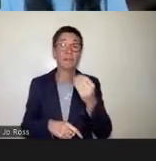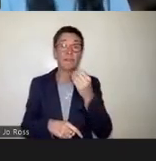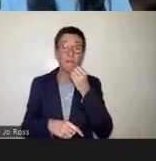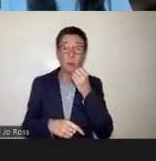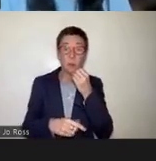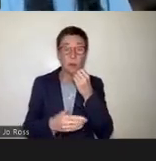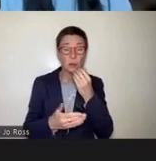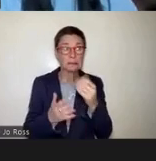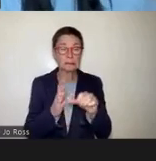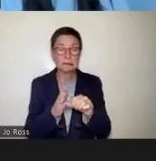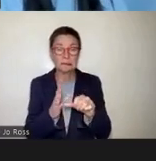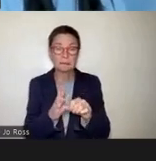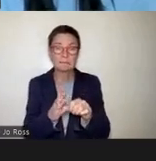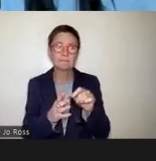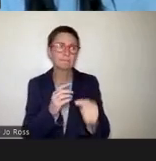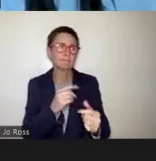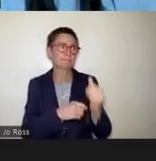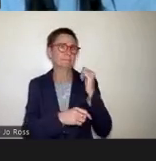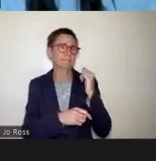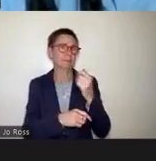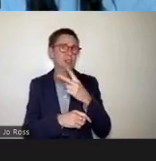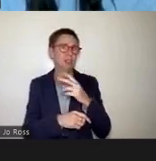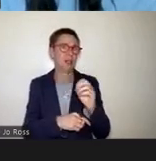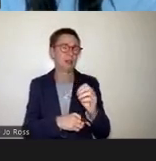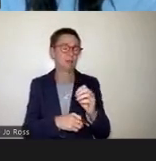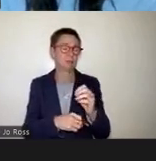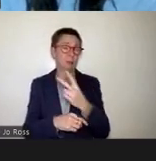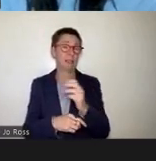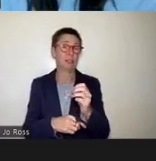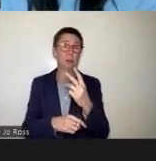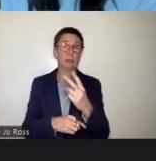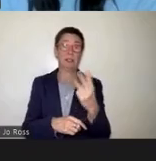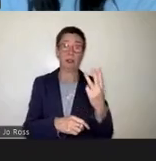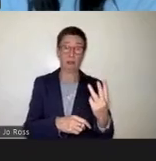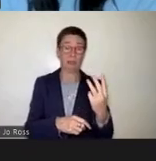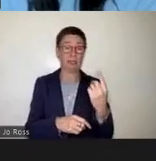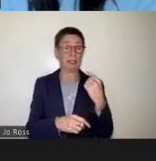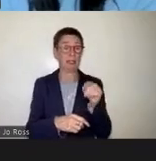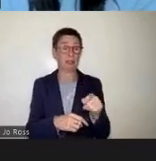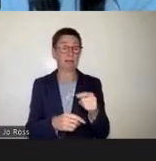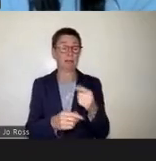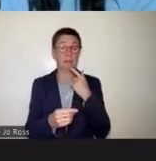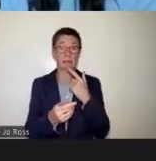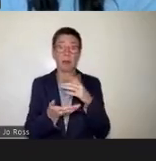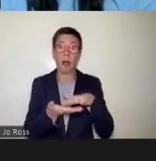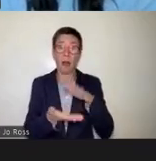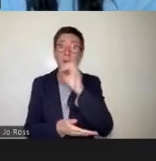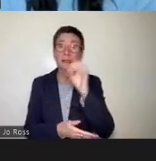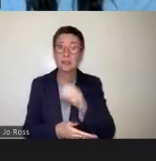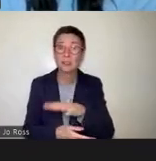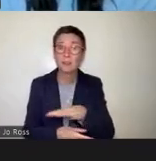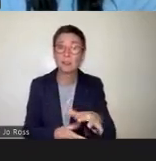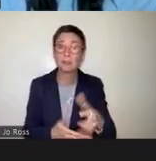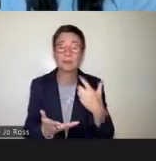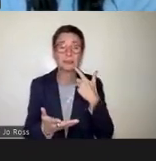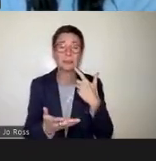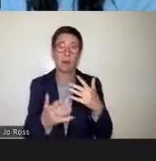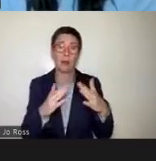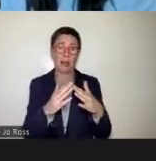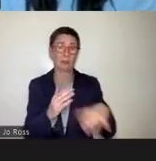2023, 21.6% of households with children were experiencing food insecurity. And in that same